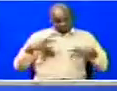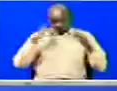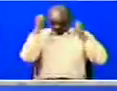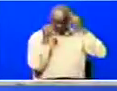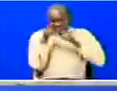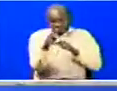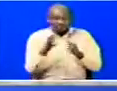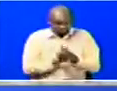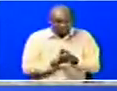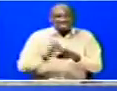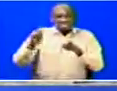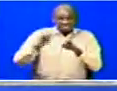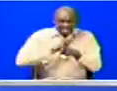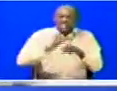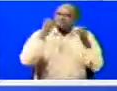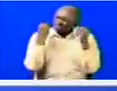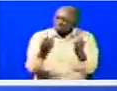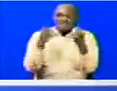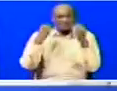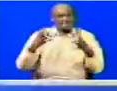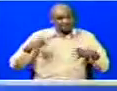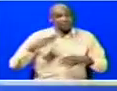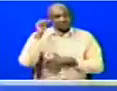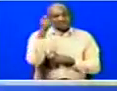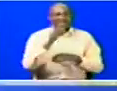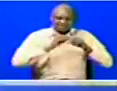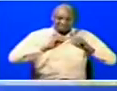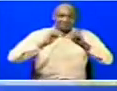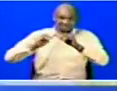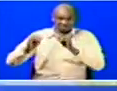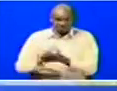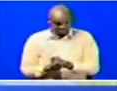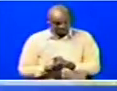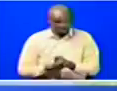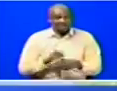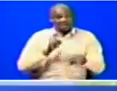and he has trained hundreds of divers across Kenya. Baada kuzama na watu,